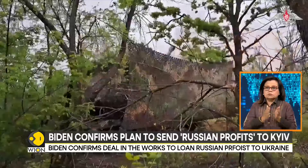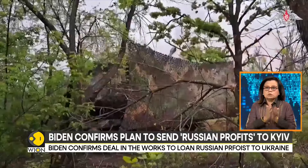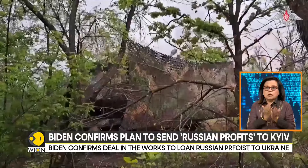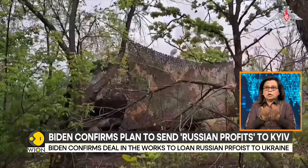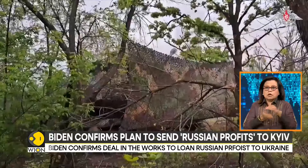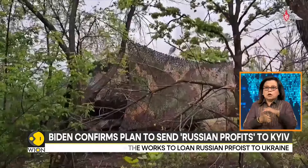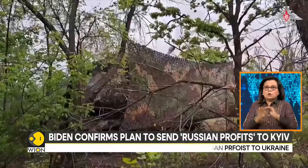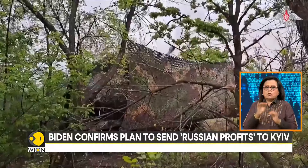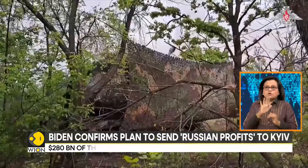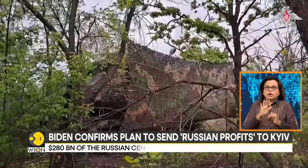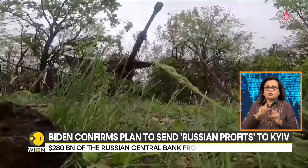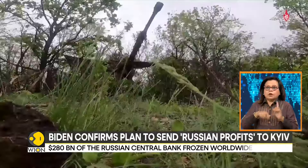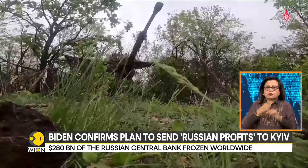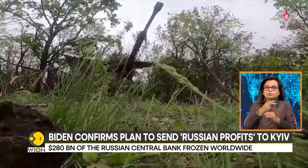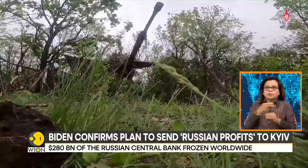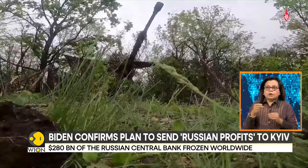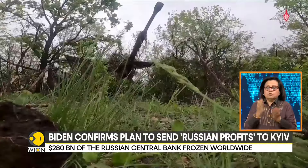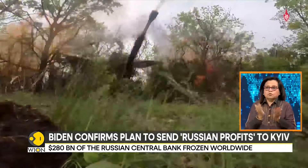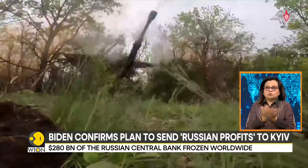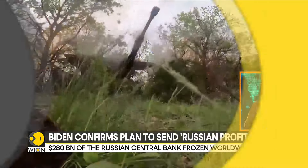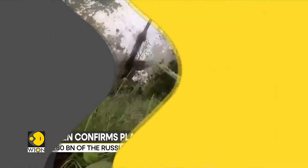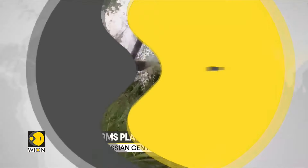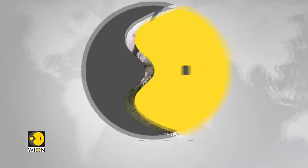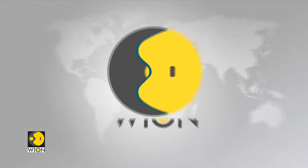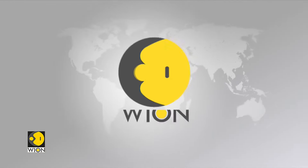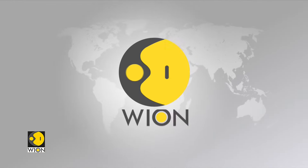five unmanned boats of the Ukrainian army.